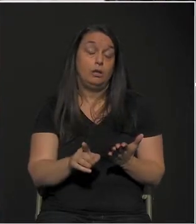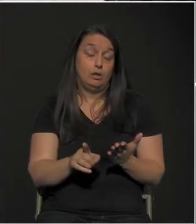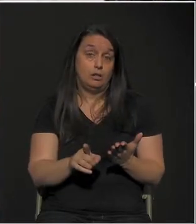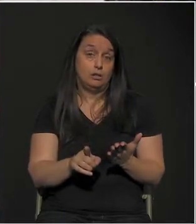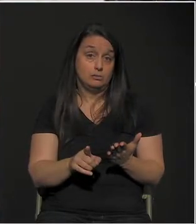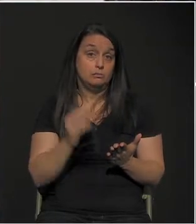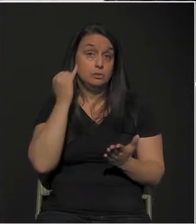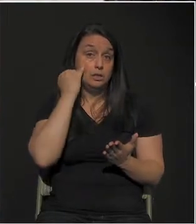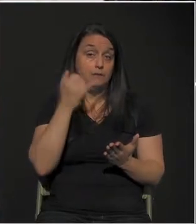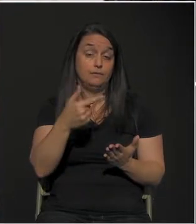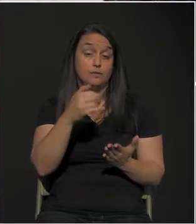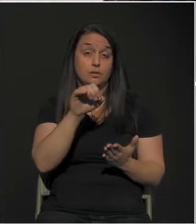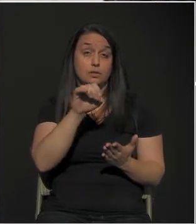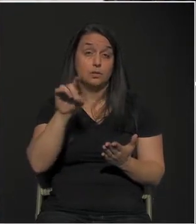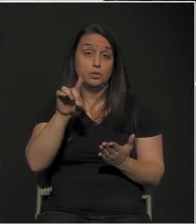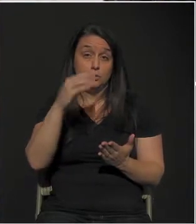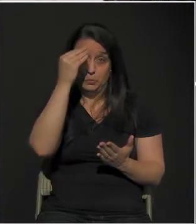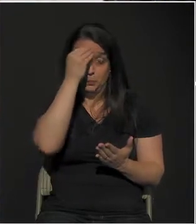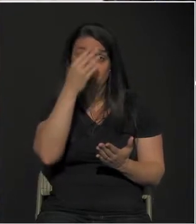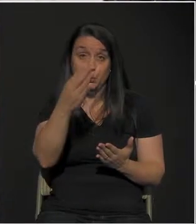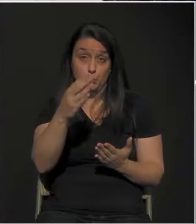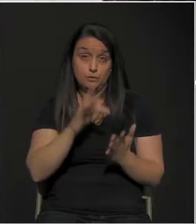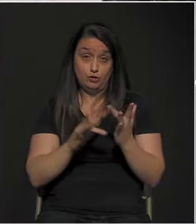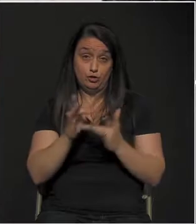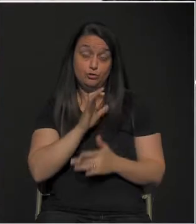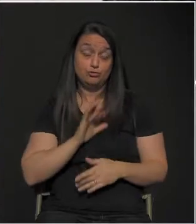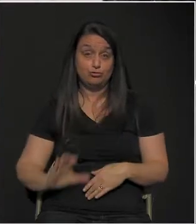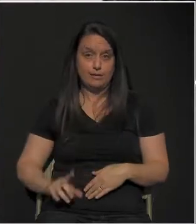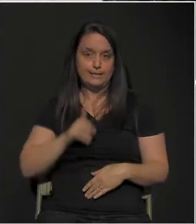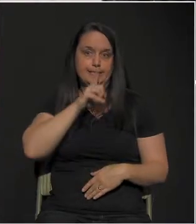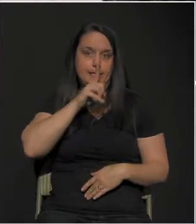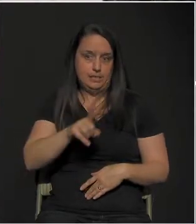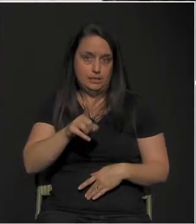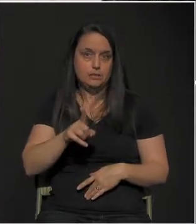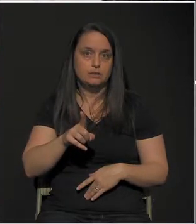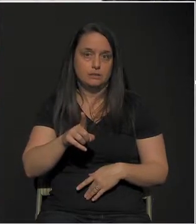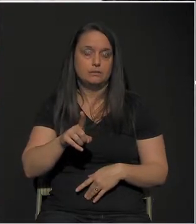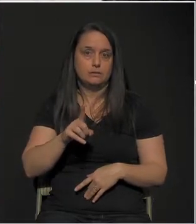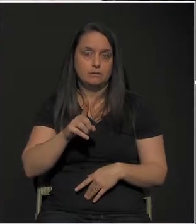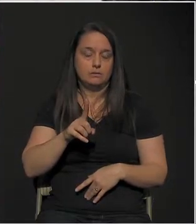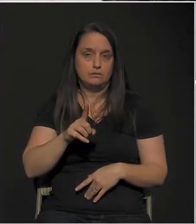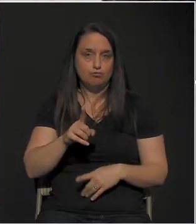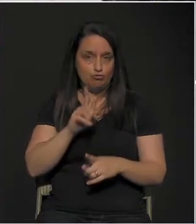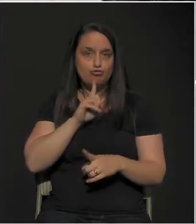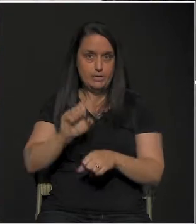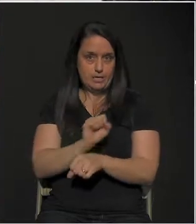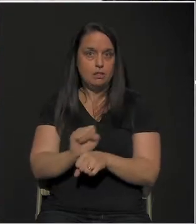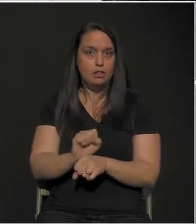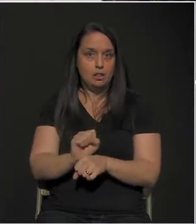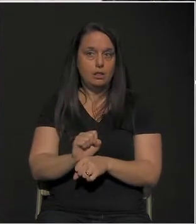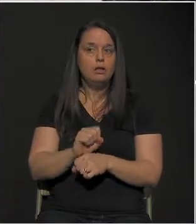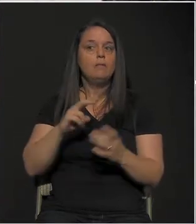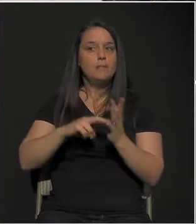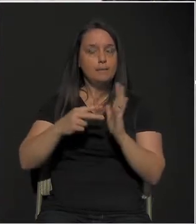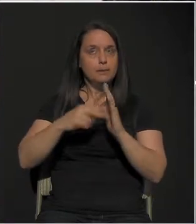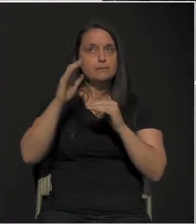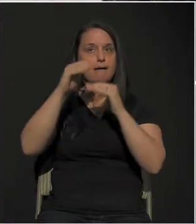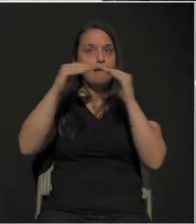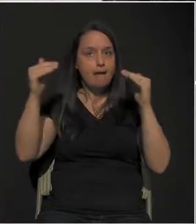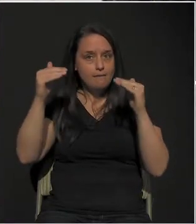if the good news of Jesus Christ is real, then that means heaven is real